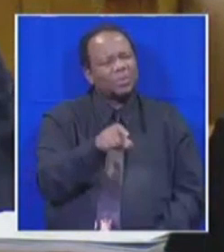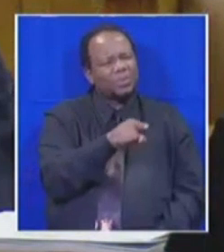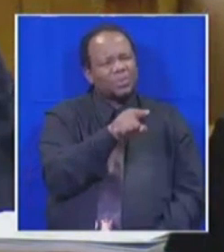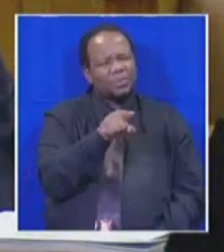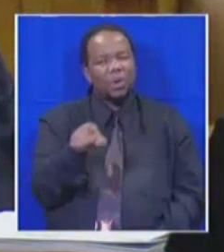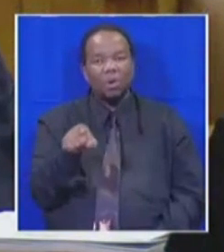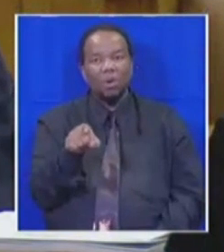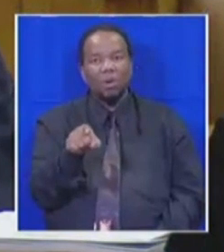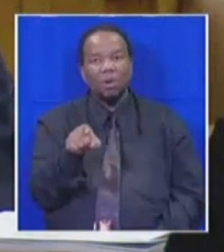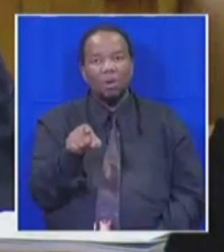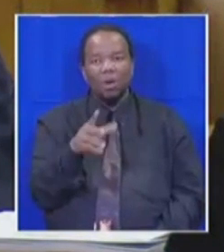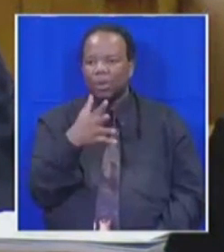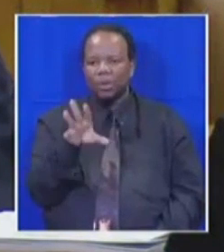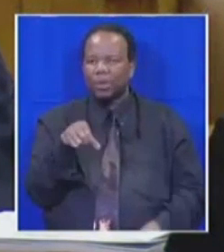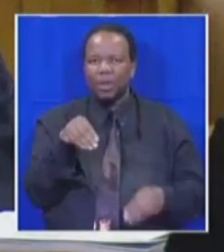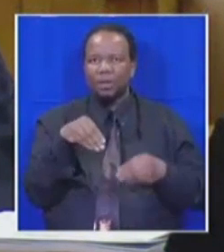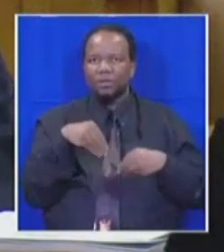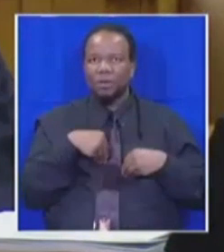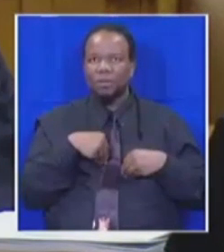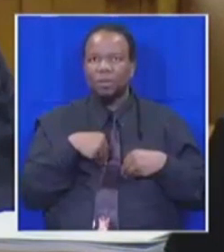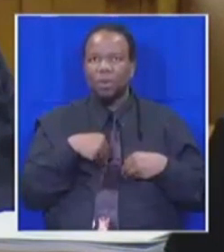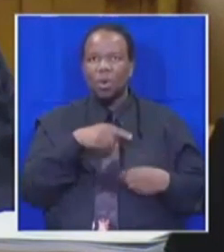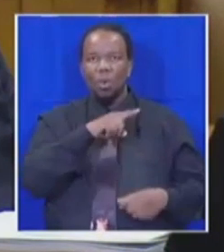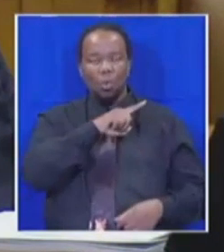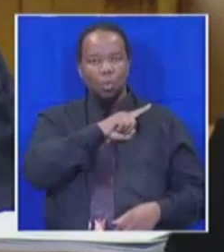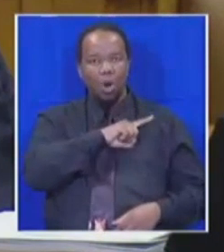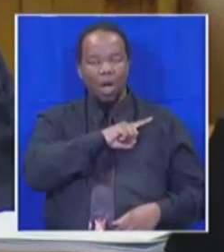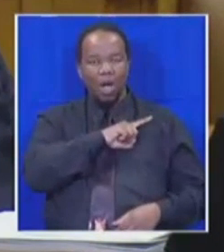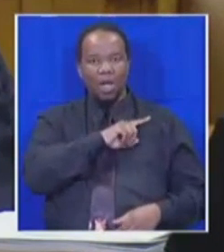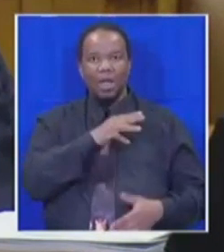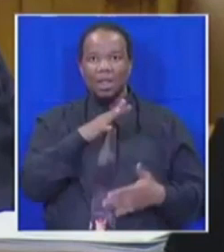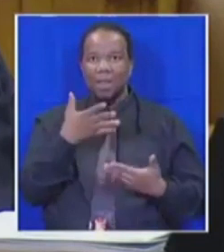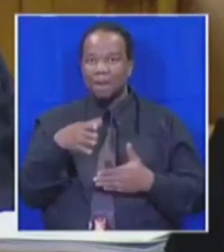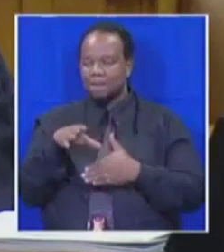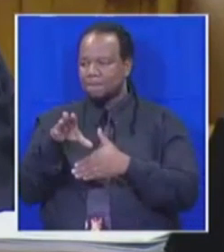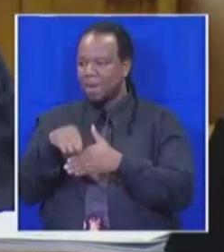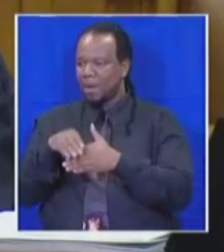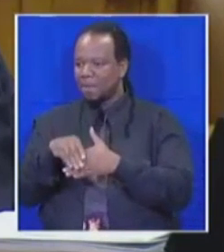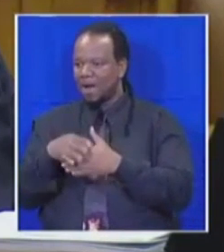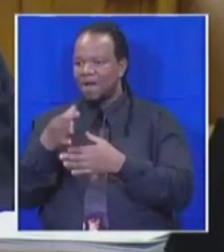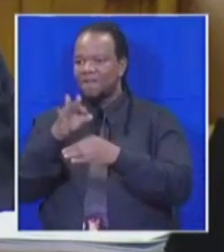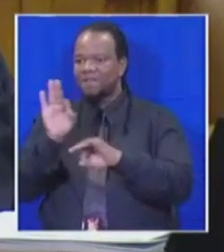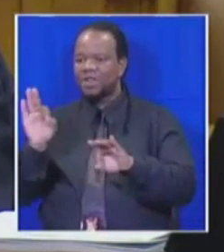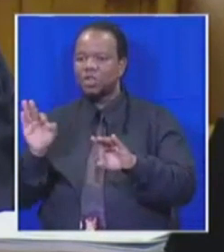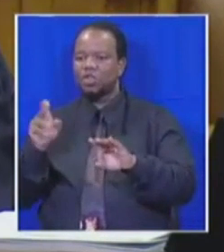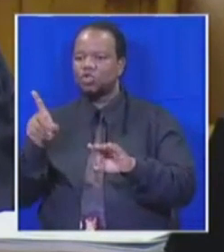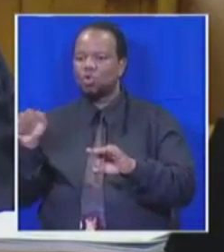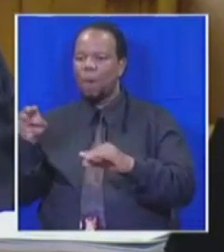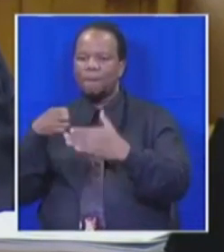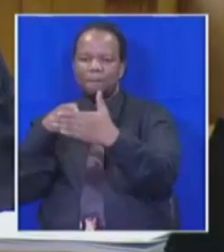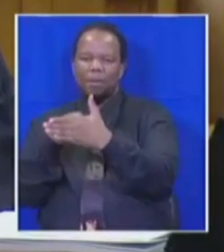it's acceptable because you are restricting the freedom of this honorable member to speak in this parliament. Honorable